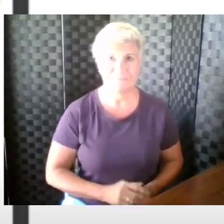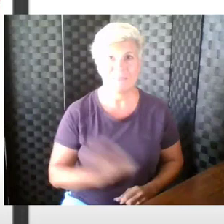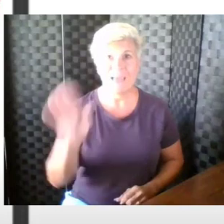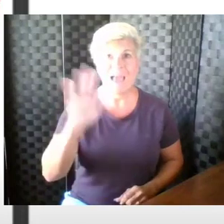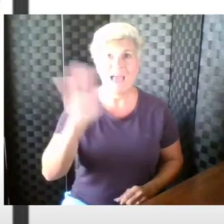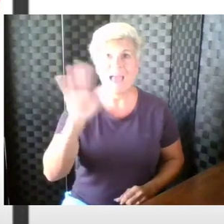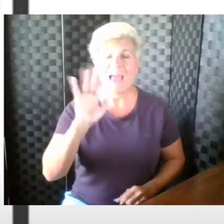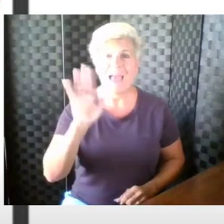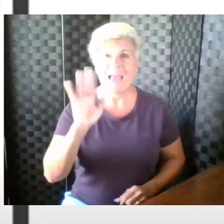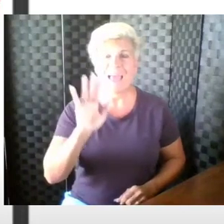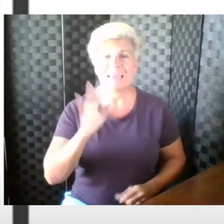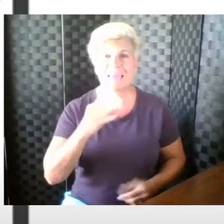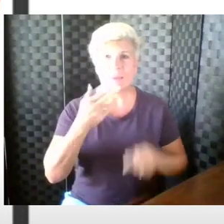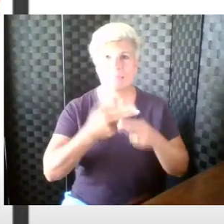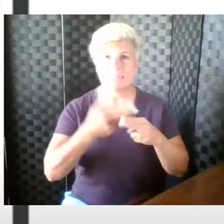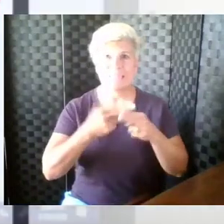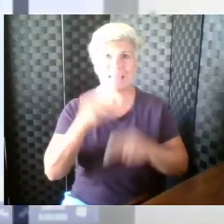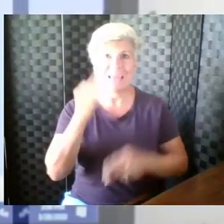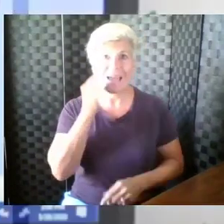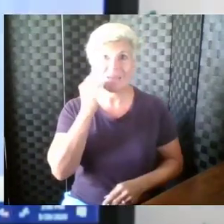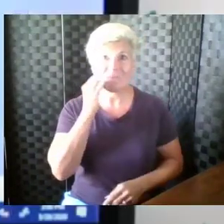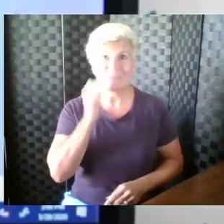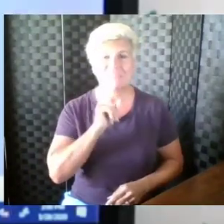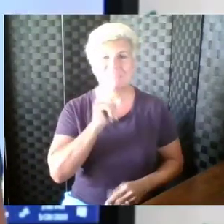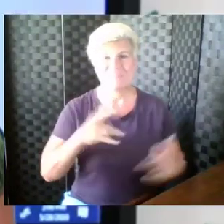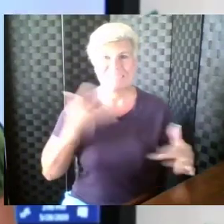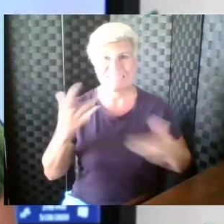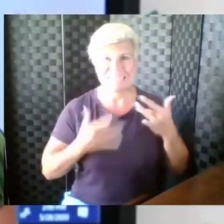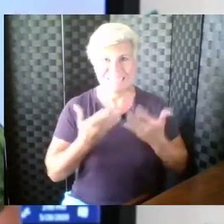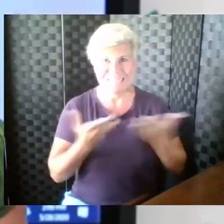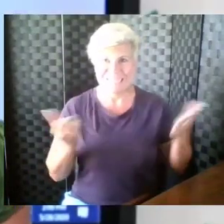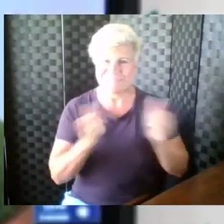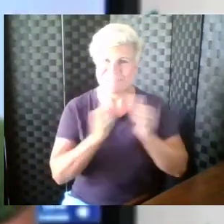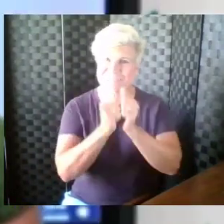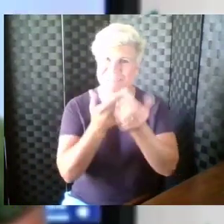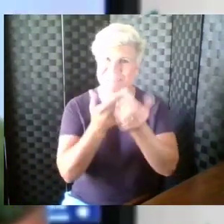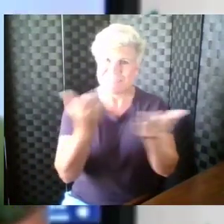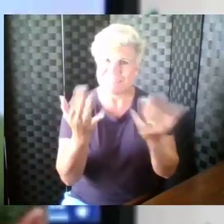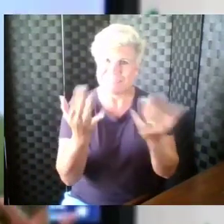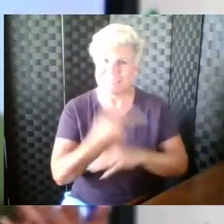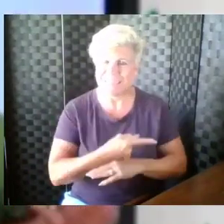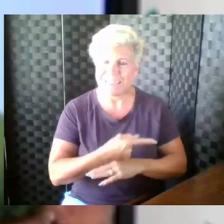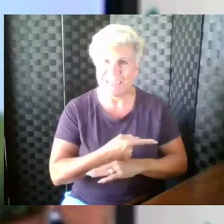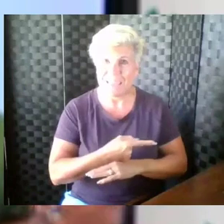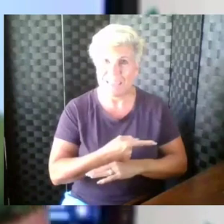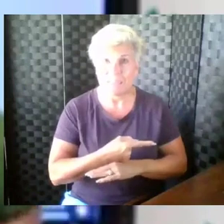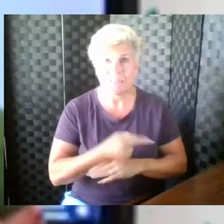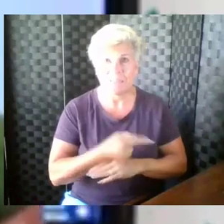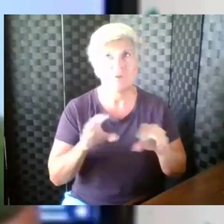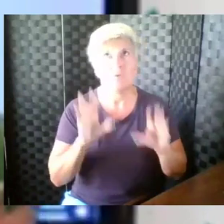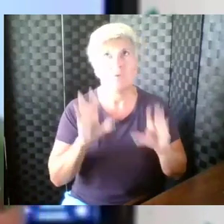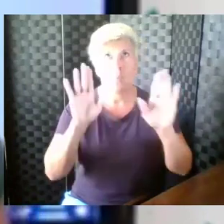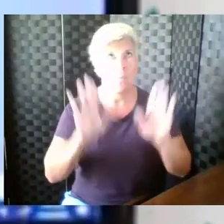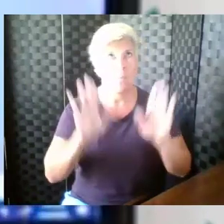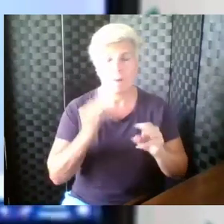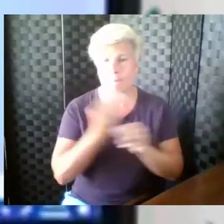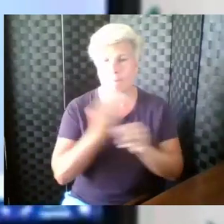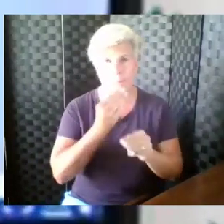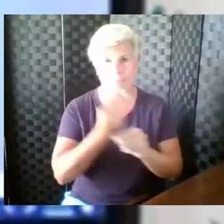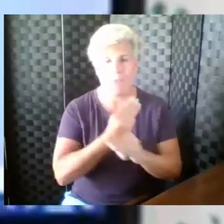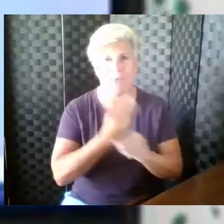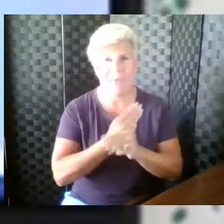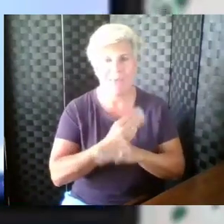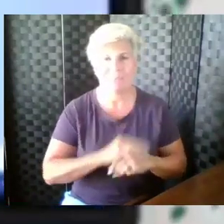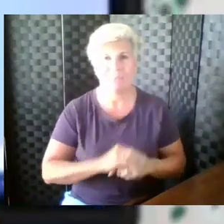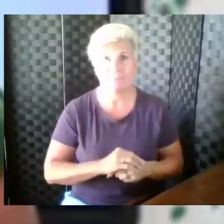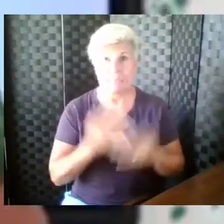Hi there, third grade friends. My name is Mrs. Hoffman, and I am so excited to be here with you today to do some really great math.